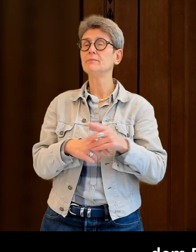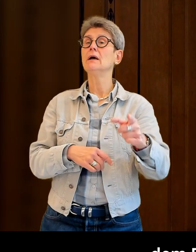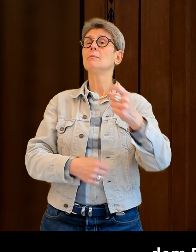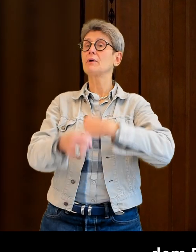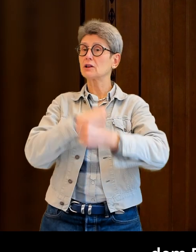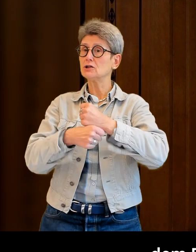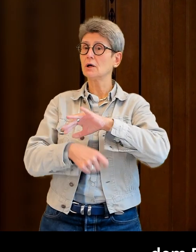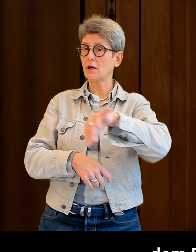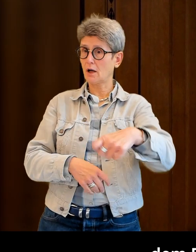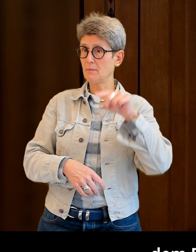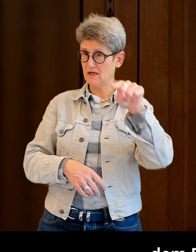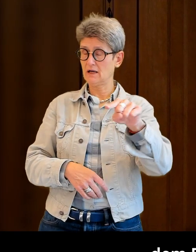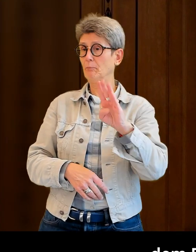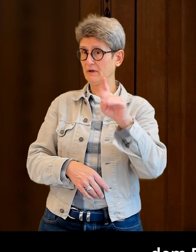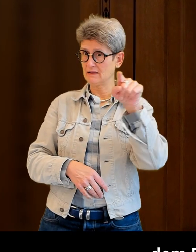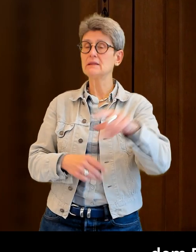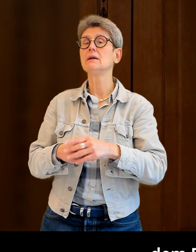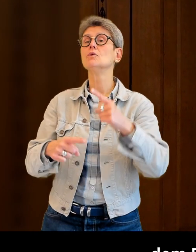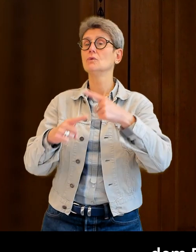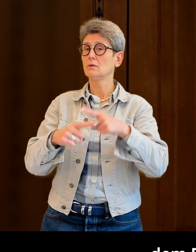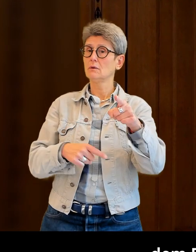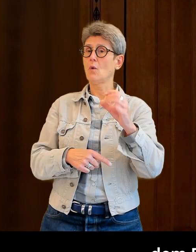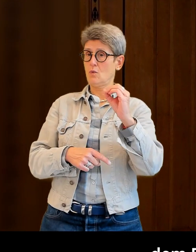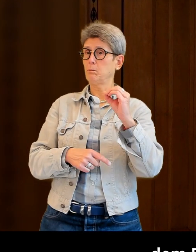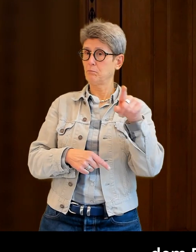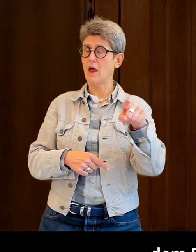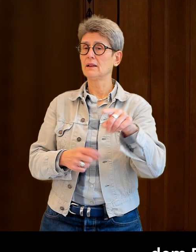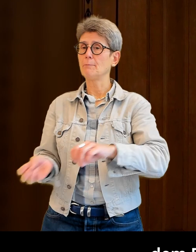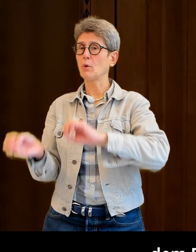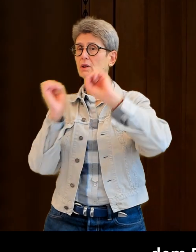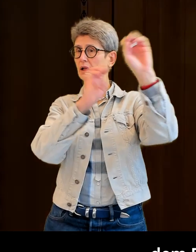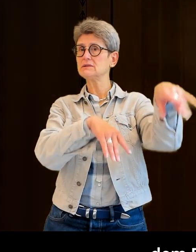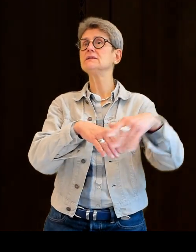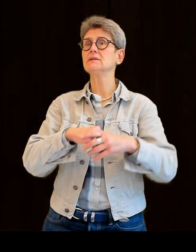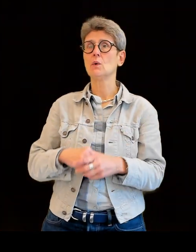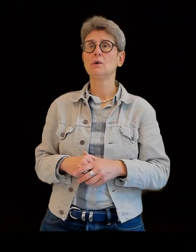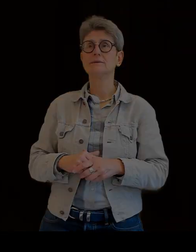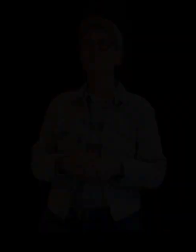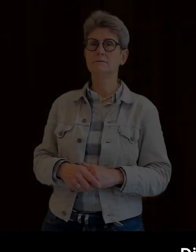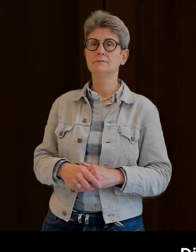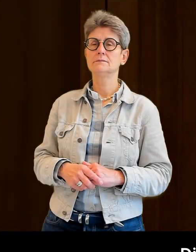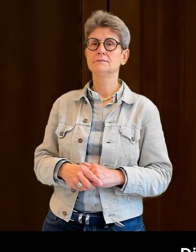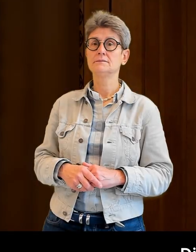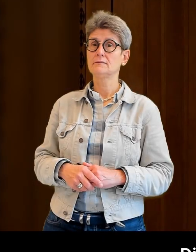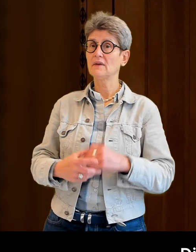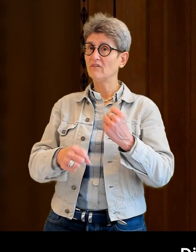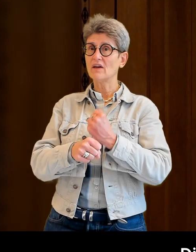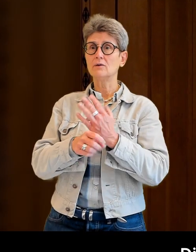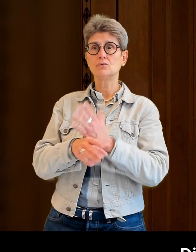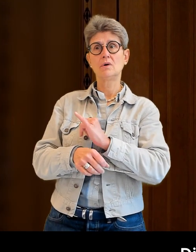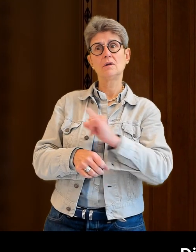the British looting of Benin and the deportation of the Oba. The works